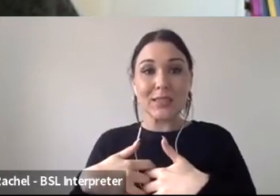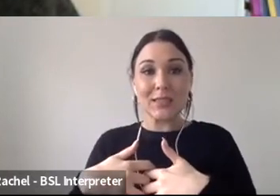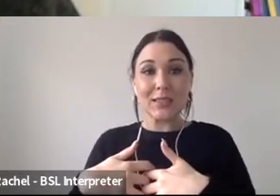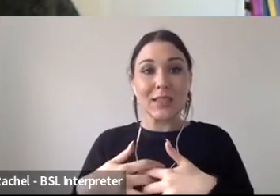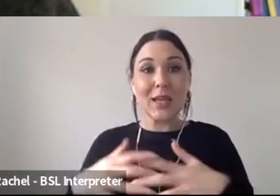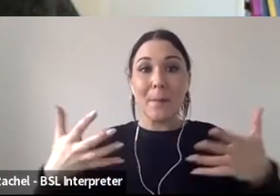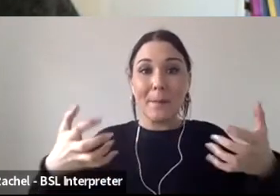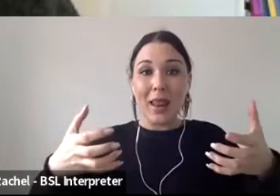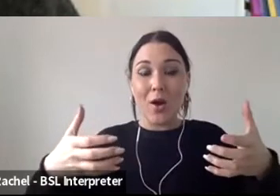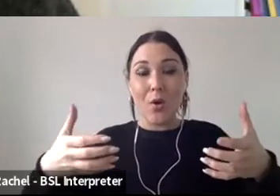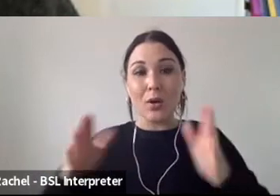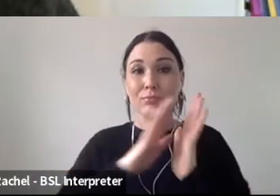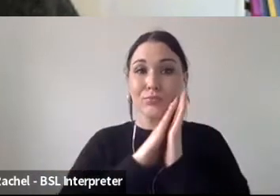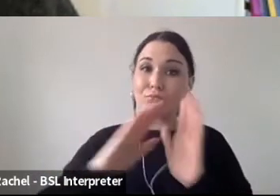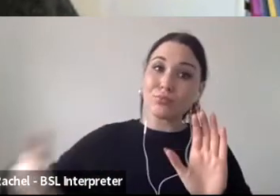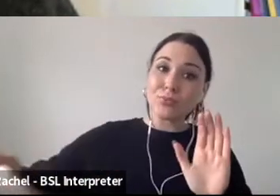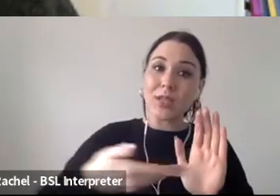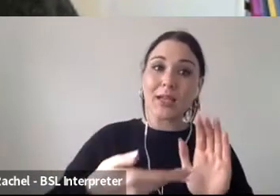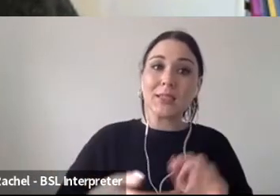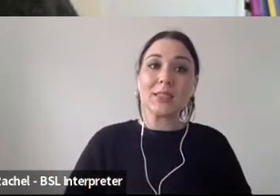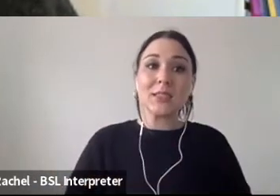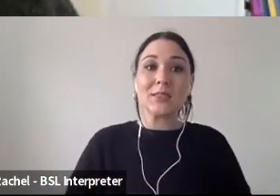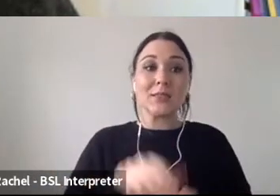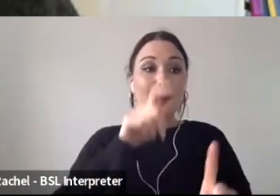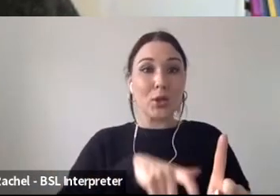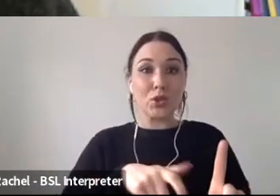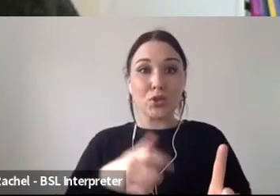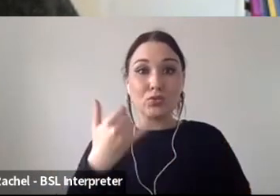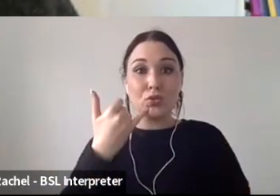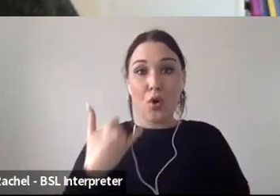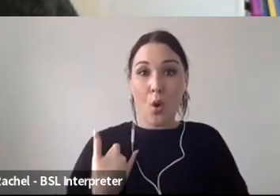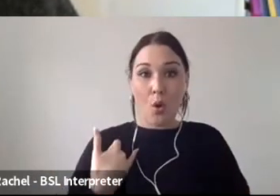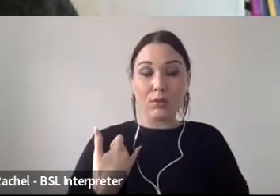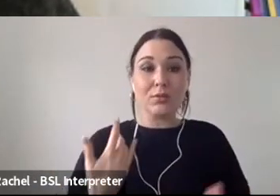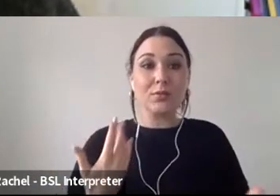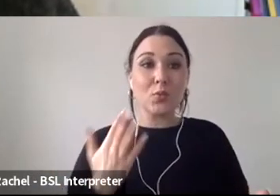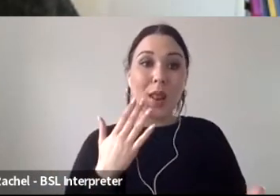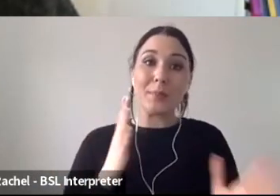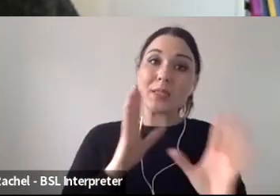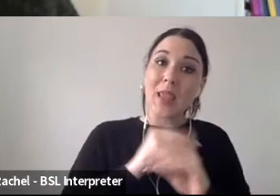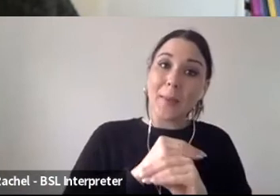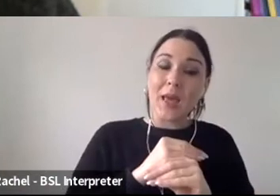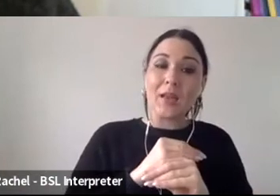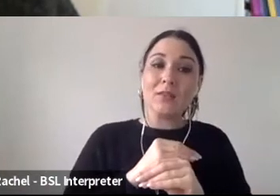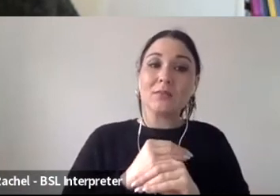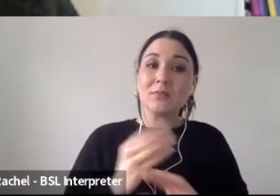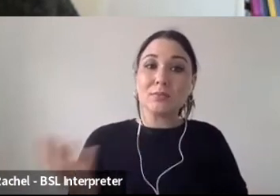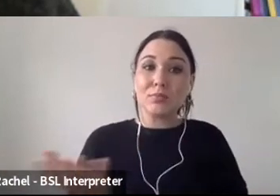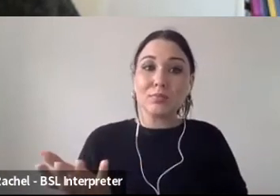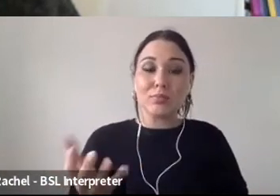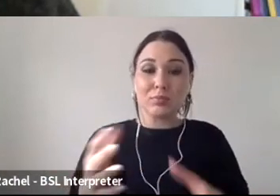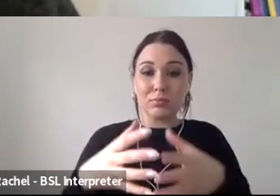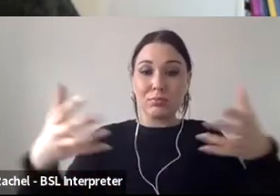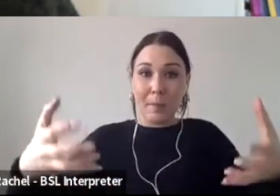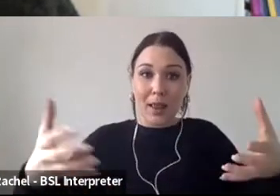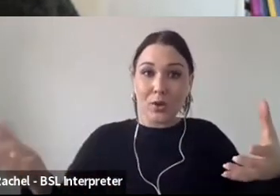pillow. So if someone rings the phone, calls on the phone while I'm in bed, they'll get